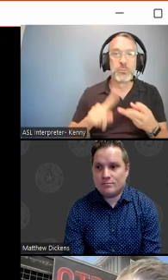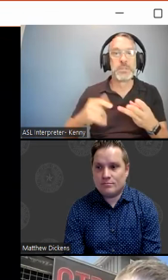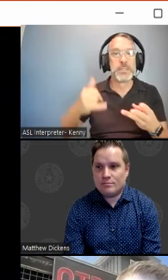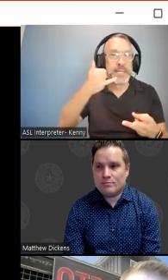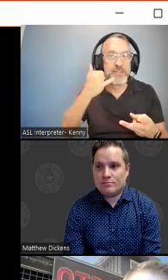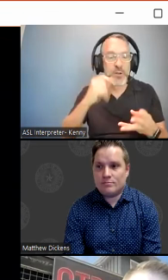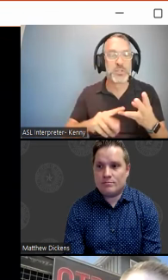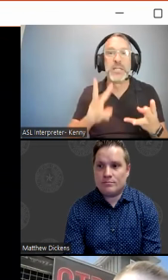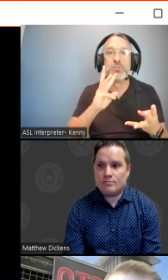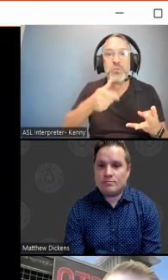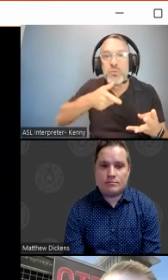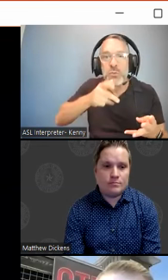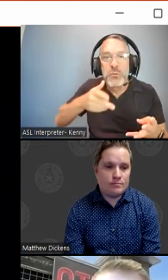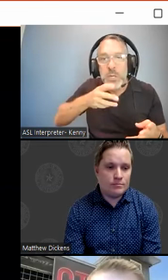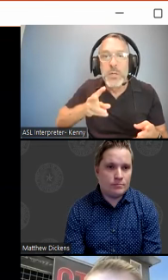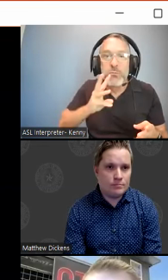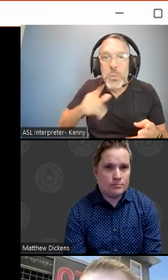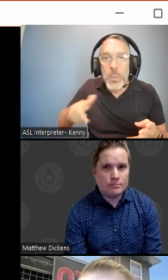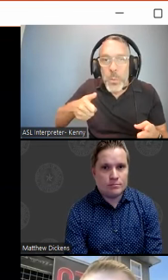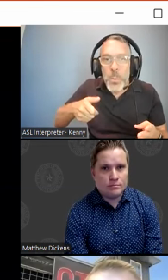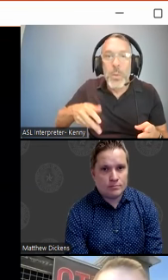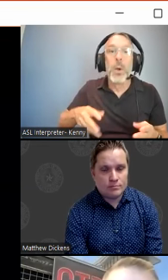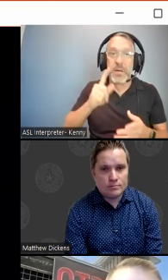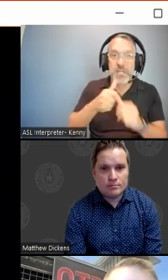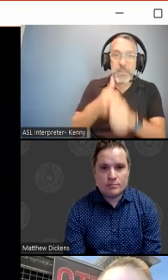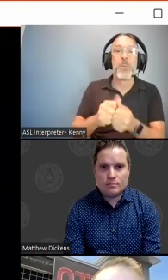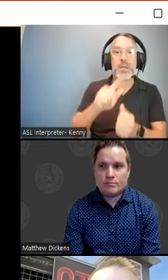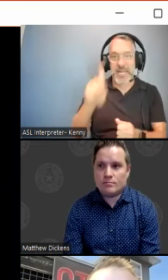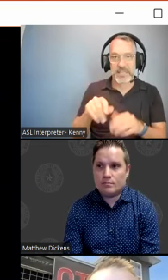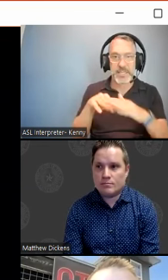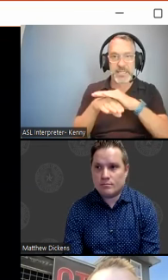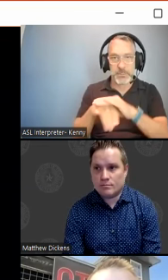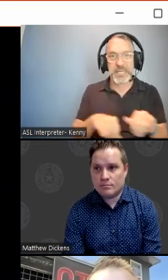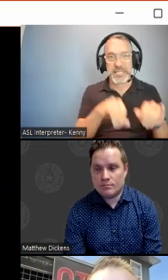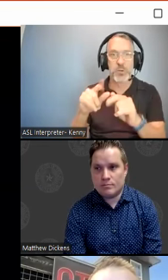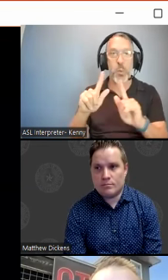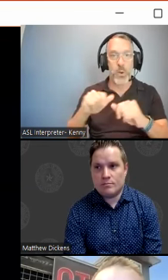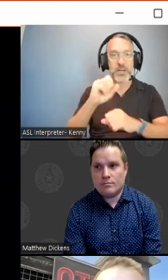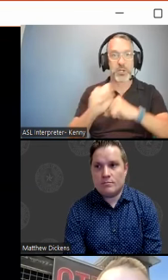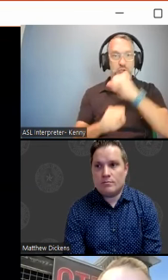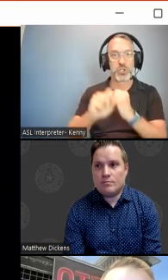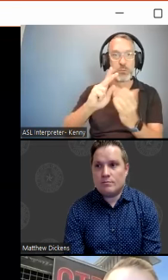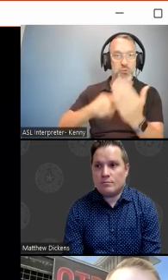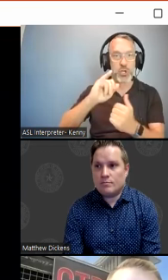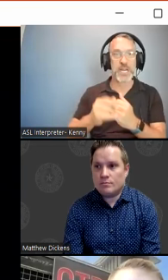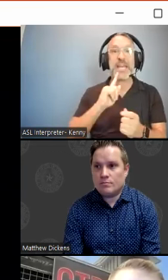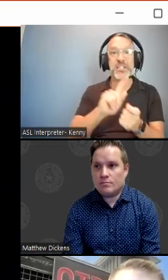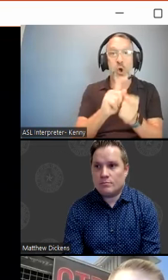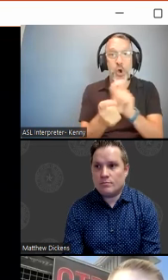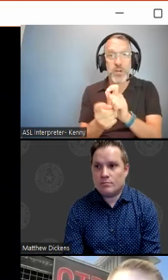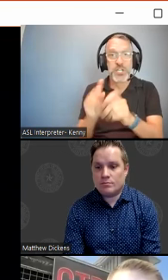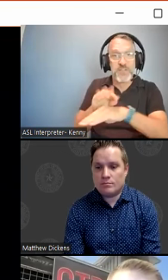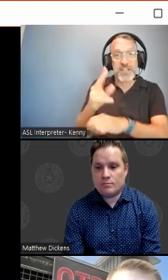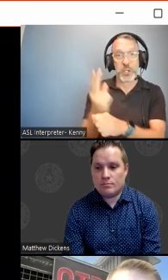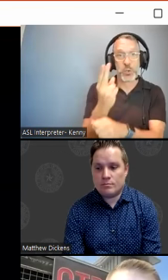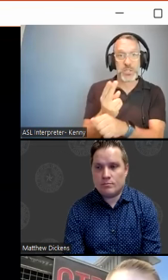drinking fountains. These elements must comply with Texas accessibility standards when the construction project is an alteration that affects the